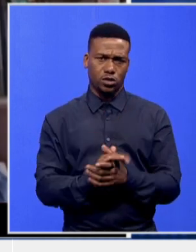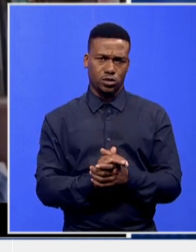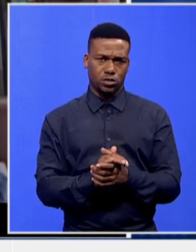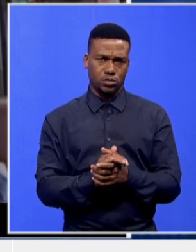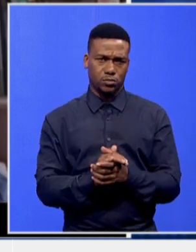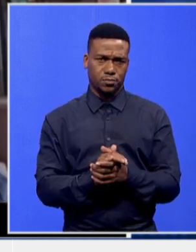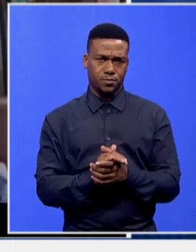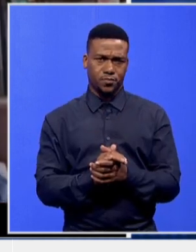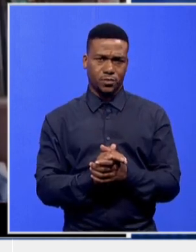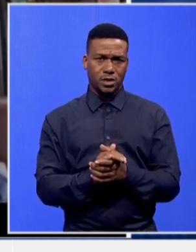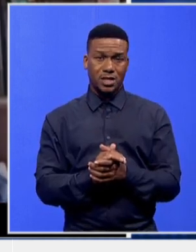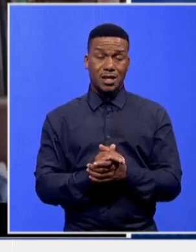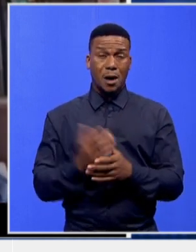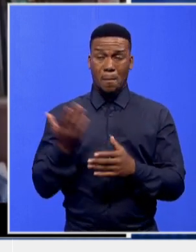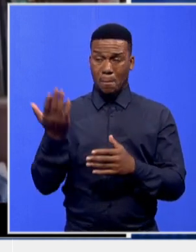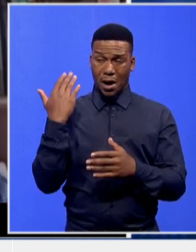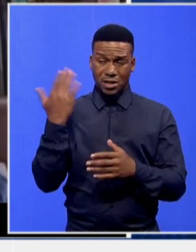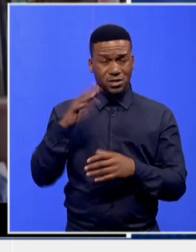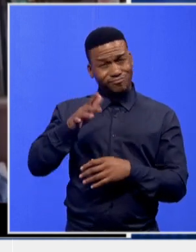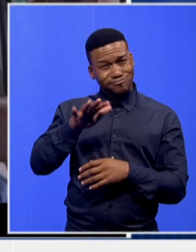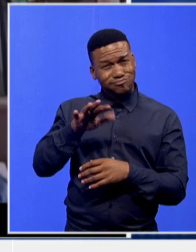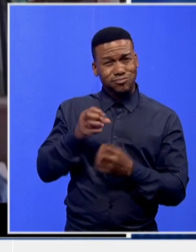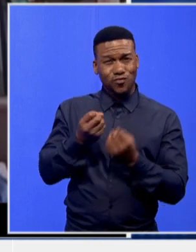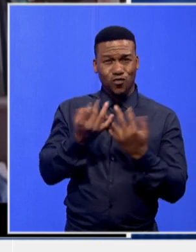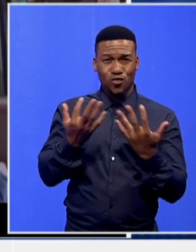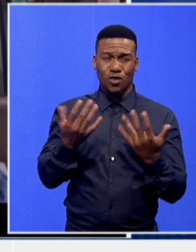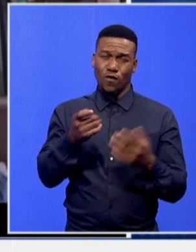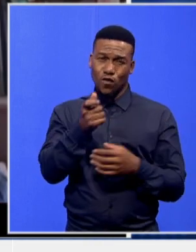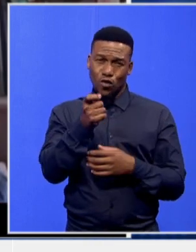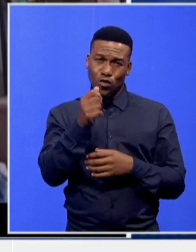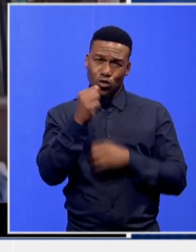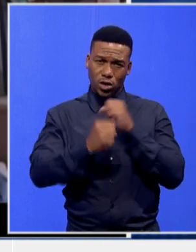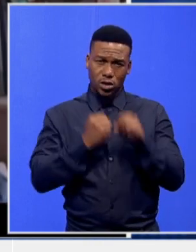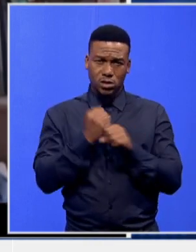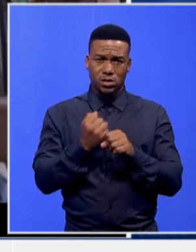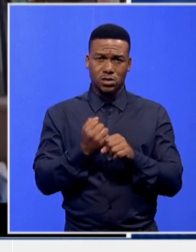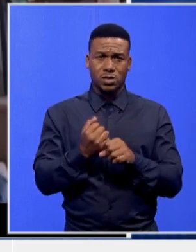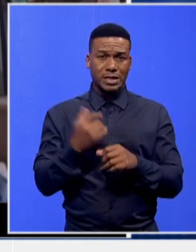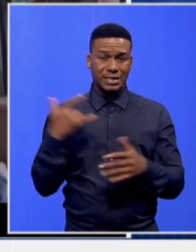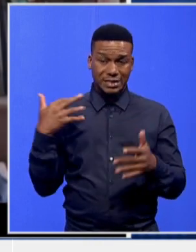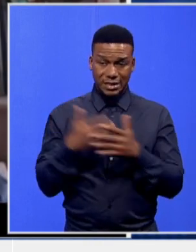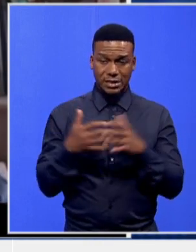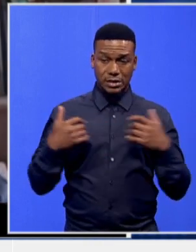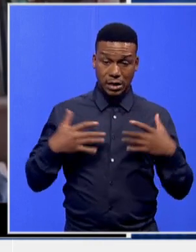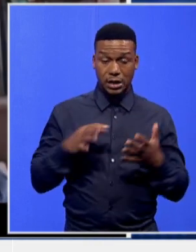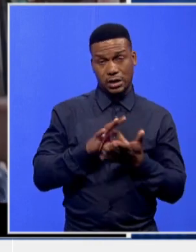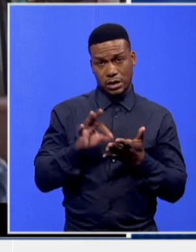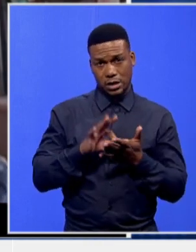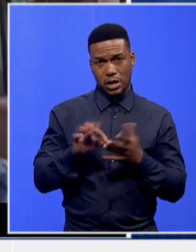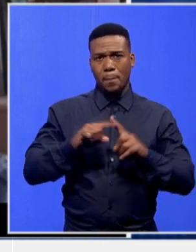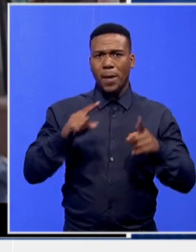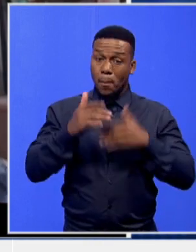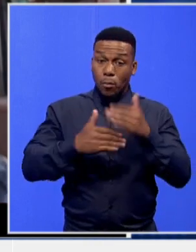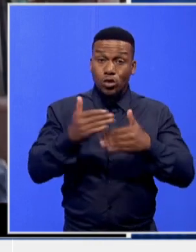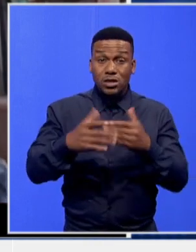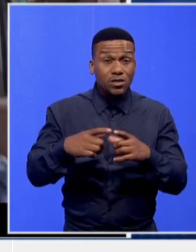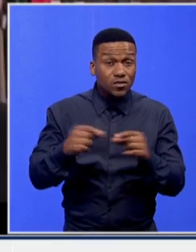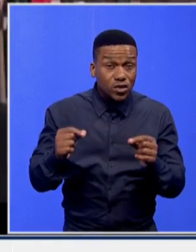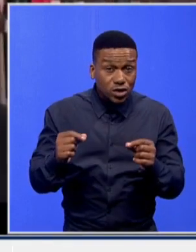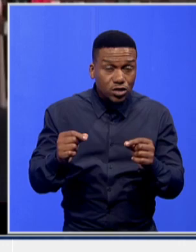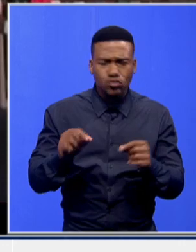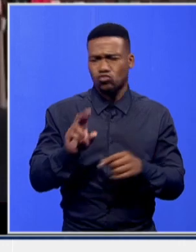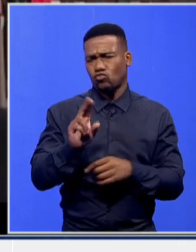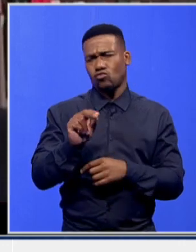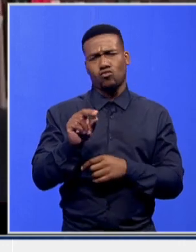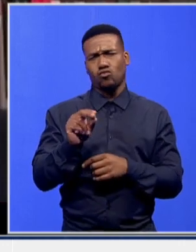over the past couple of years as we start cleaning up. But that process has not been complete. Okay, well, we'll be watching